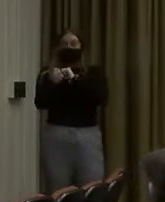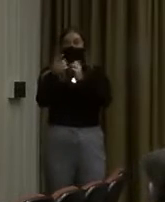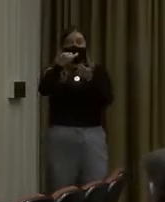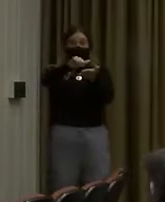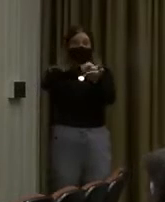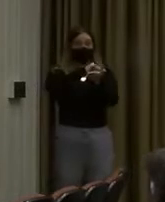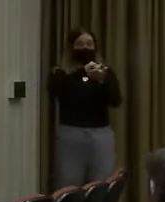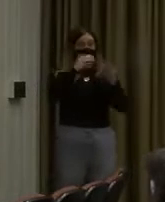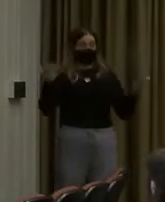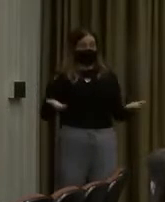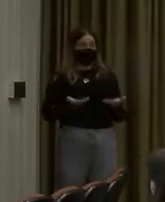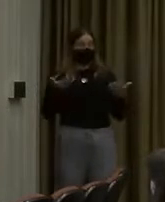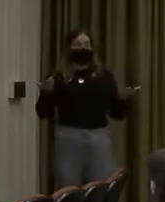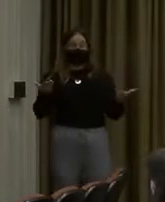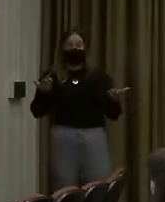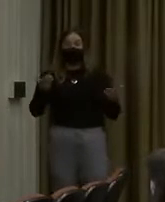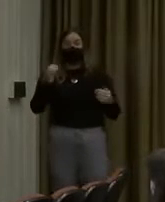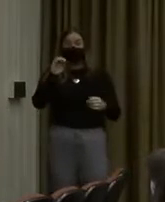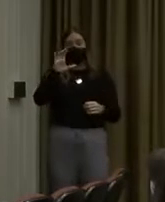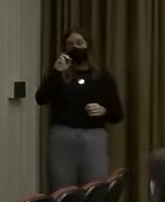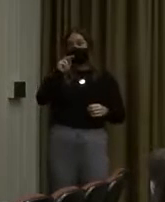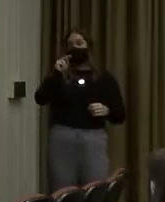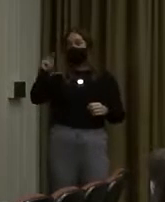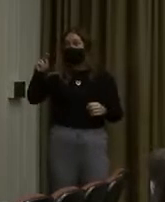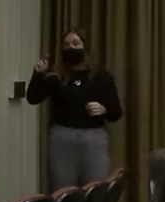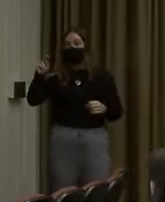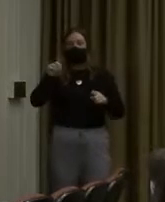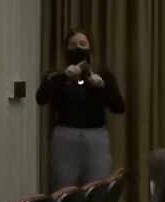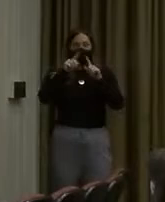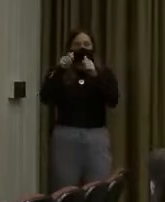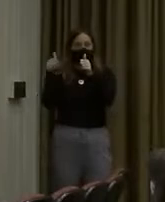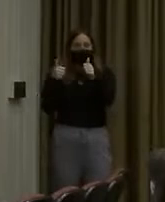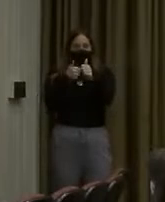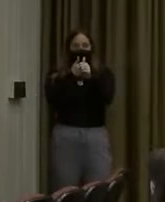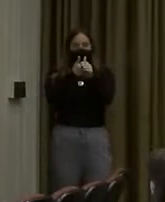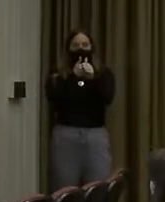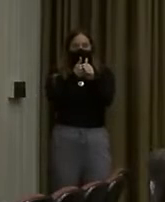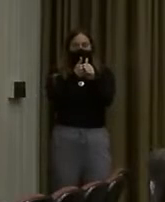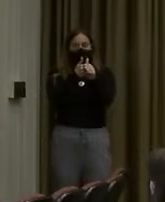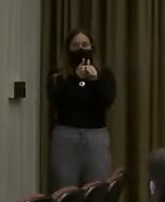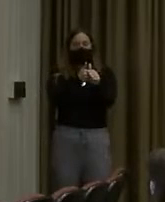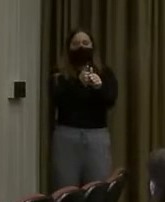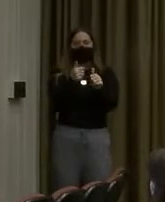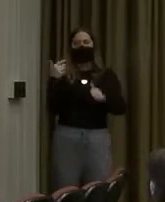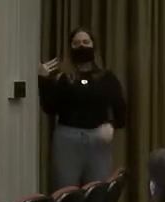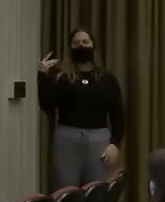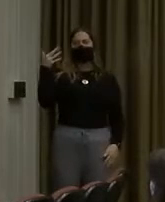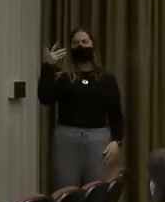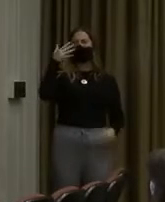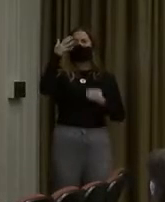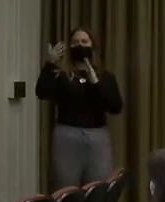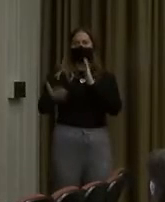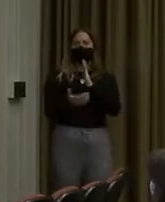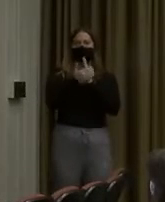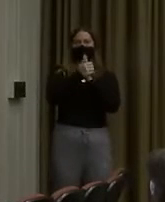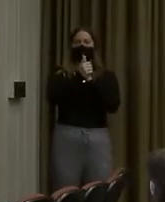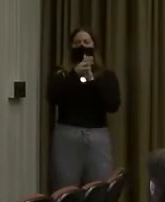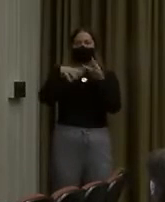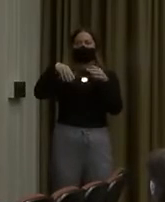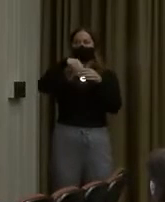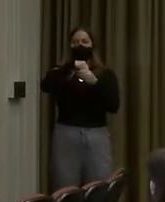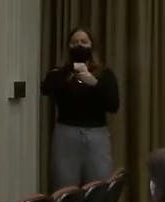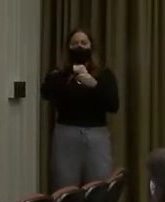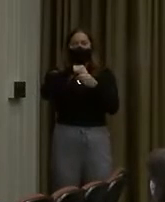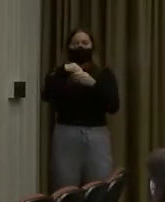York, second, Connecticut, others followed suit. And over time, they also amended this to include the offspring